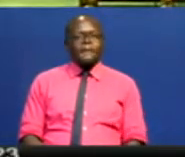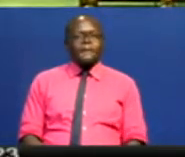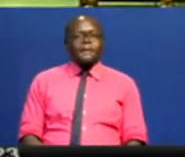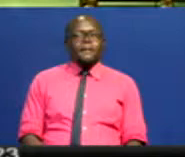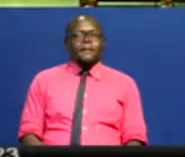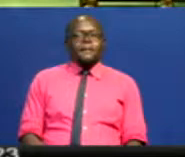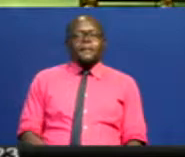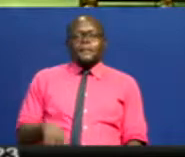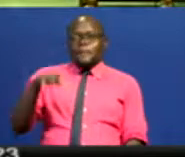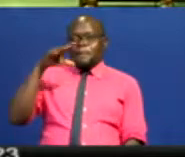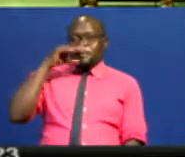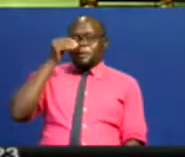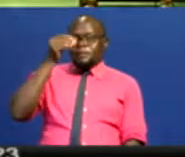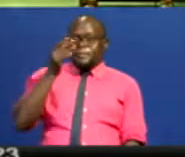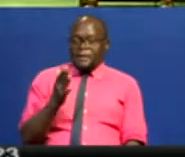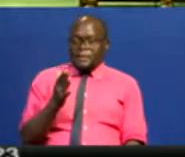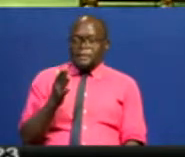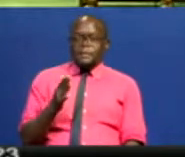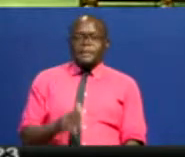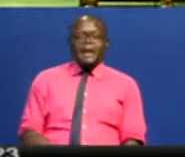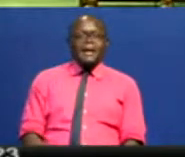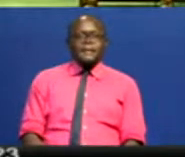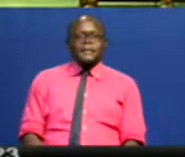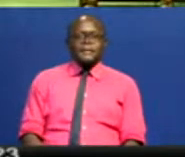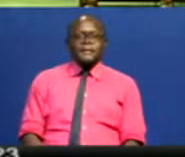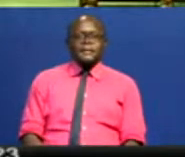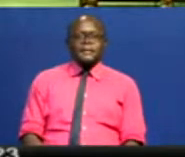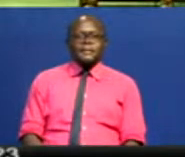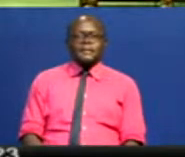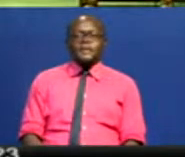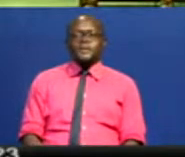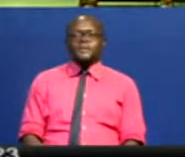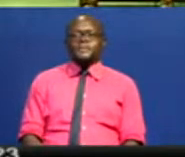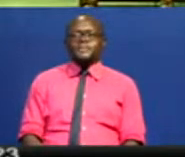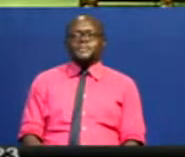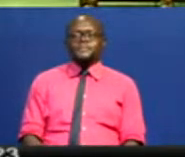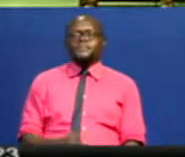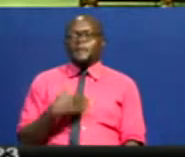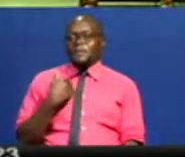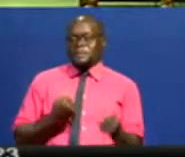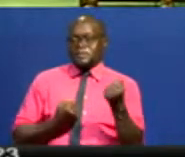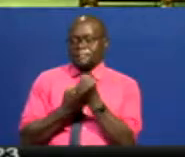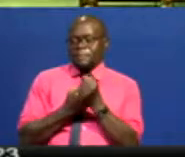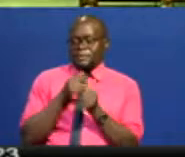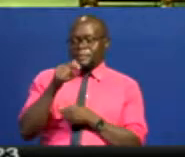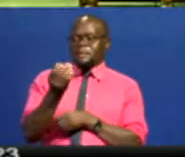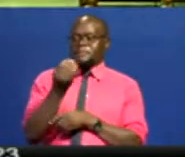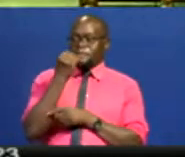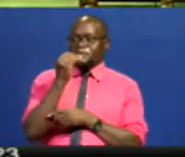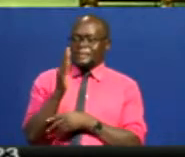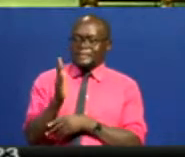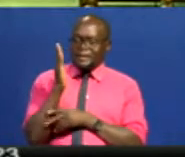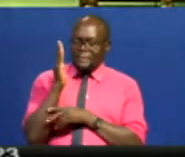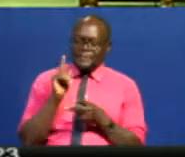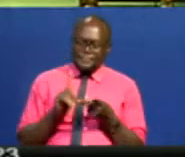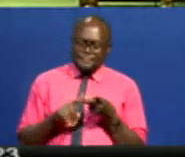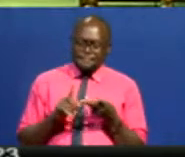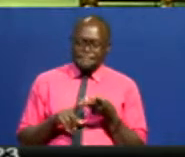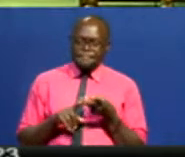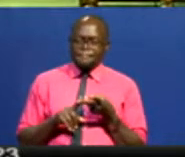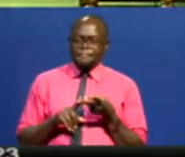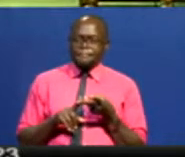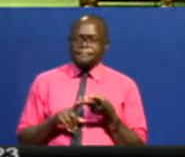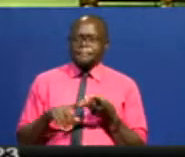Mr. Speaker, I rise to support this motion on food security.